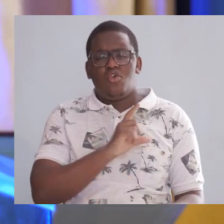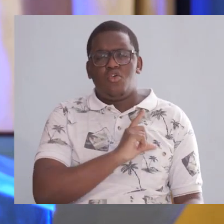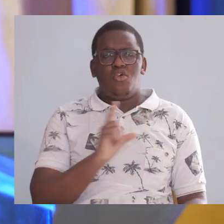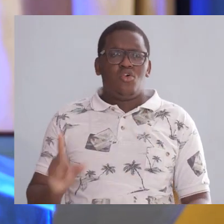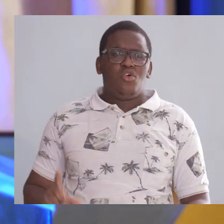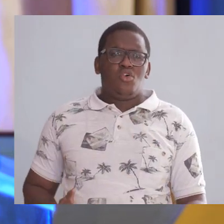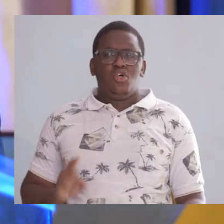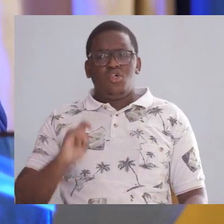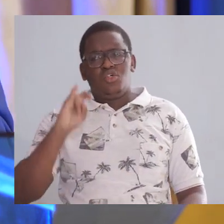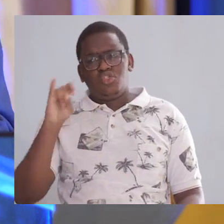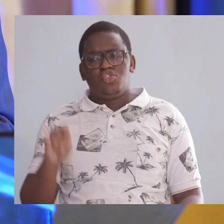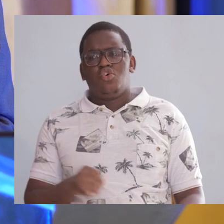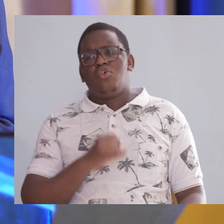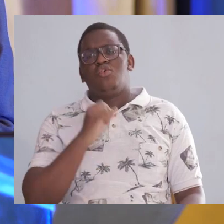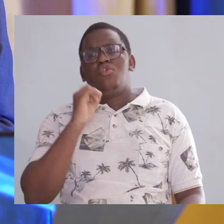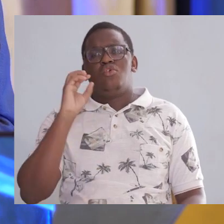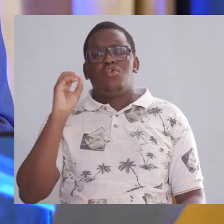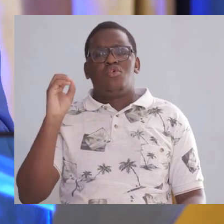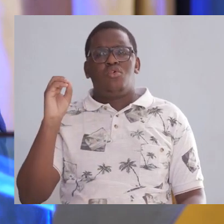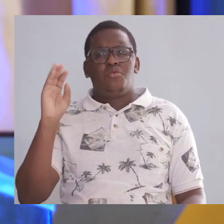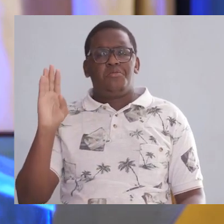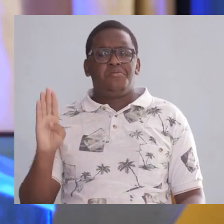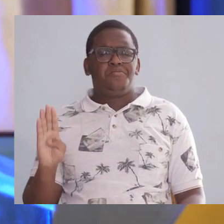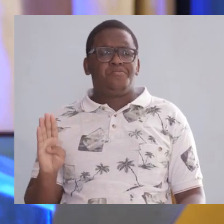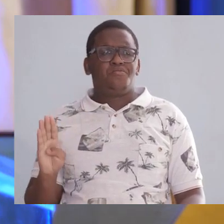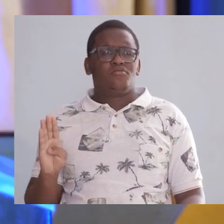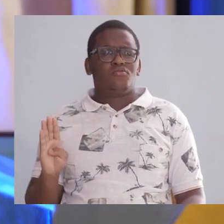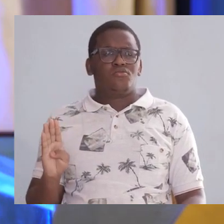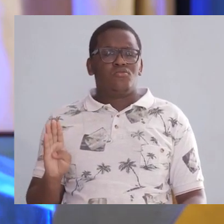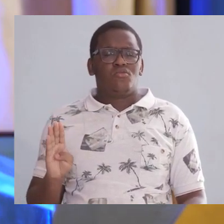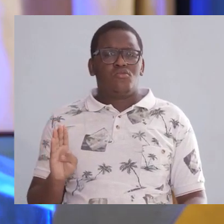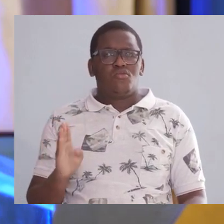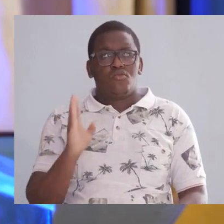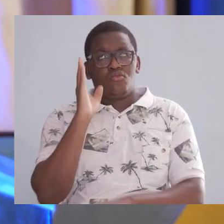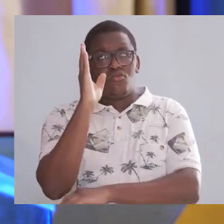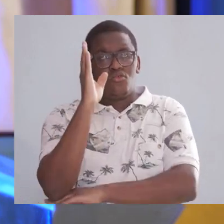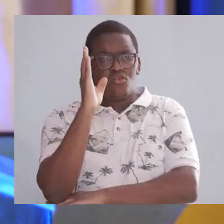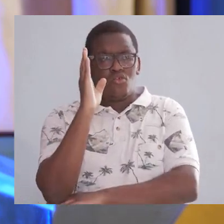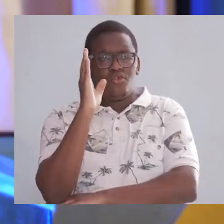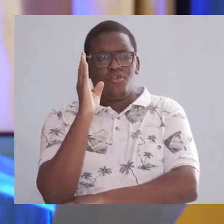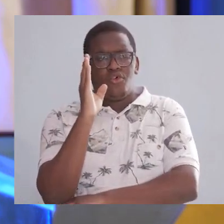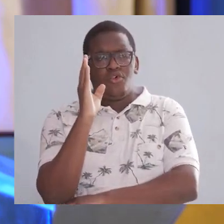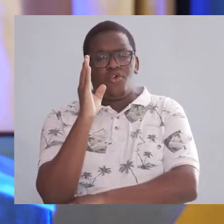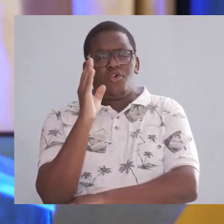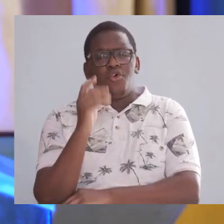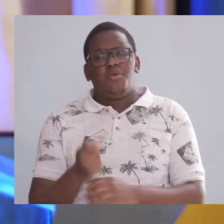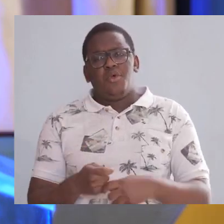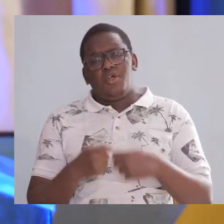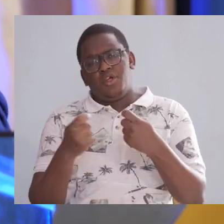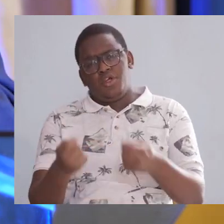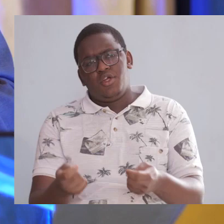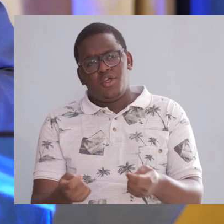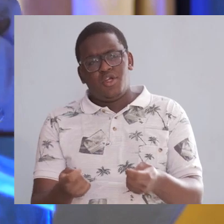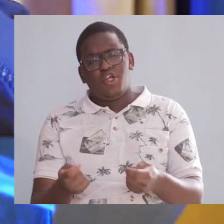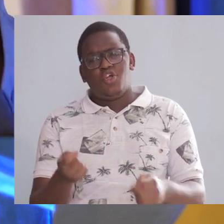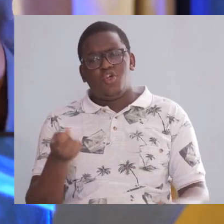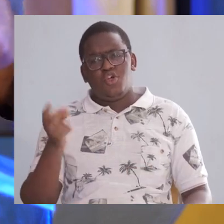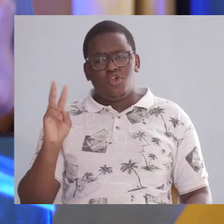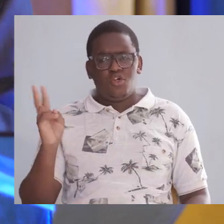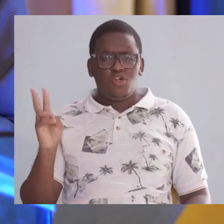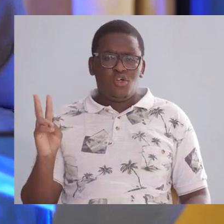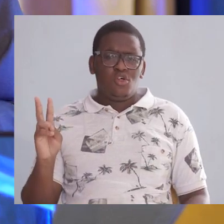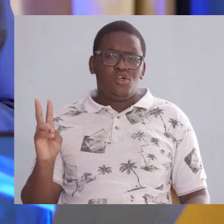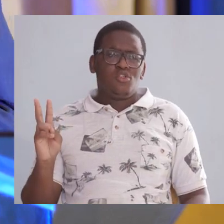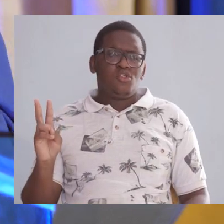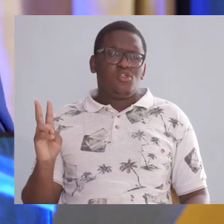Job is an example of an individual whom God repaid double what he had been stolen and had been destroyed